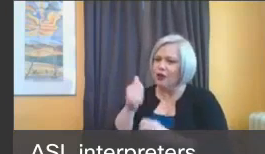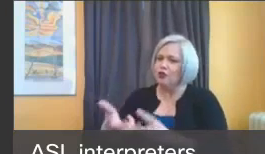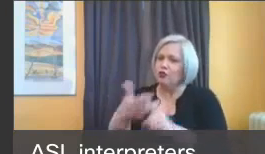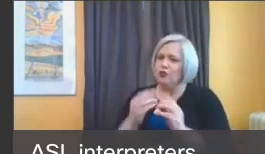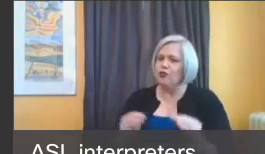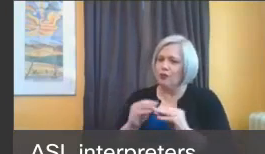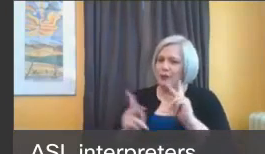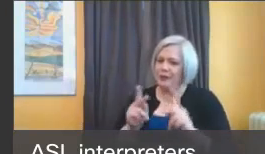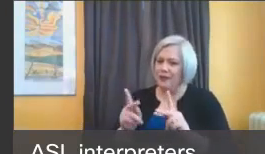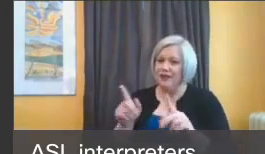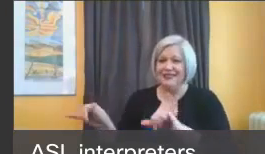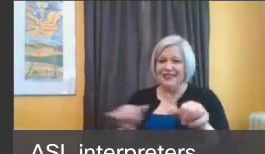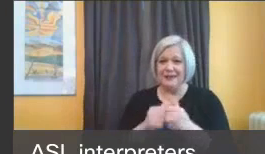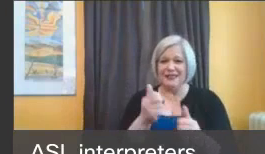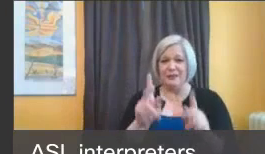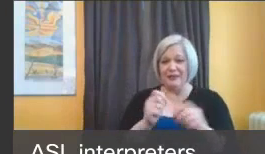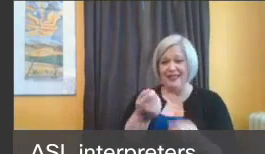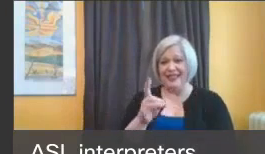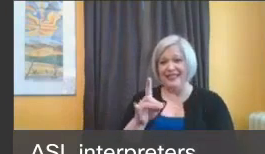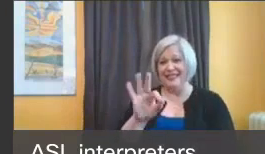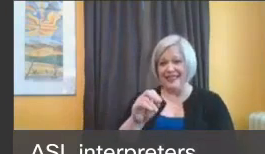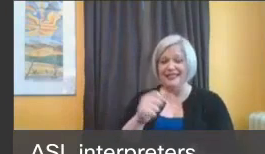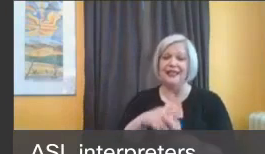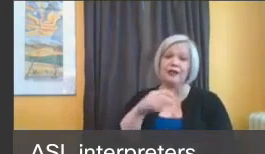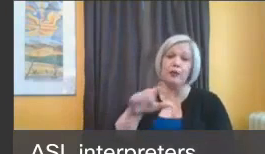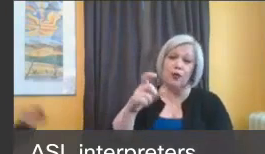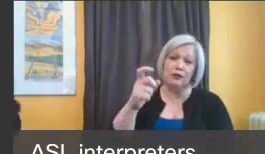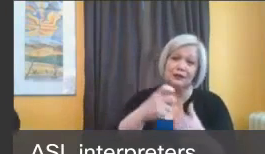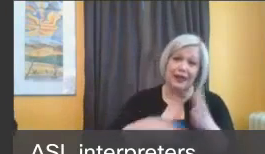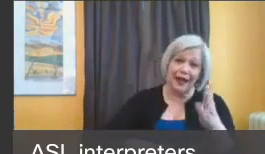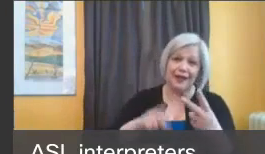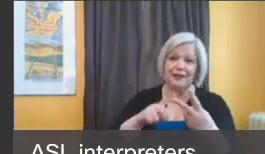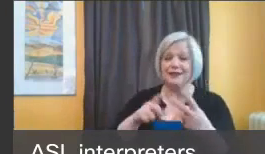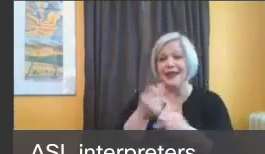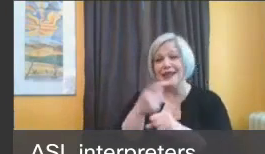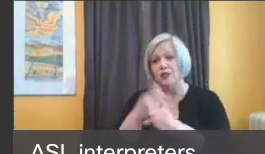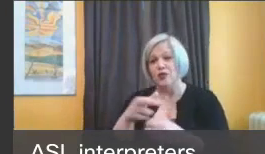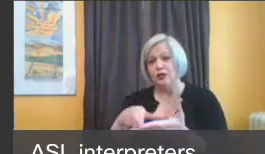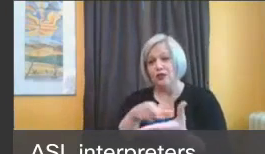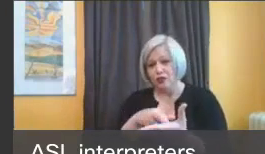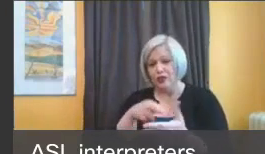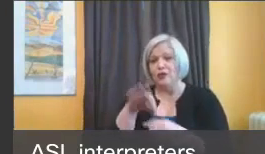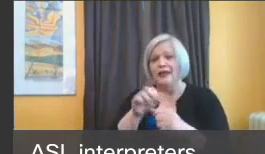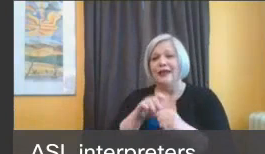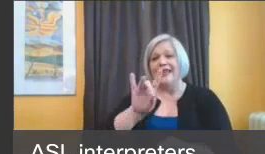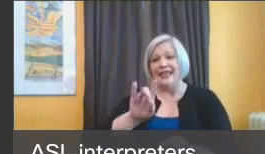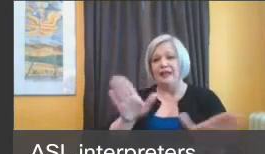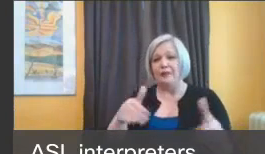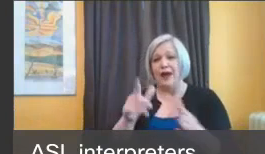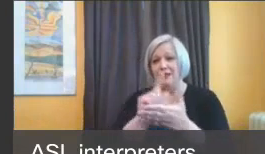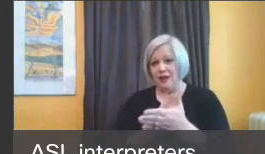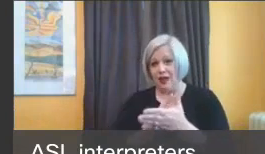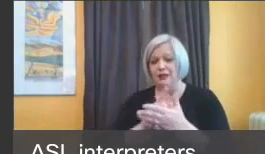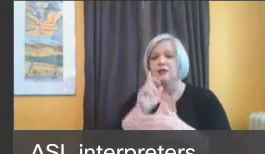during the 1890s, so as mentioned, the poll tax, the annual registration requirement, and the eight box laws, were designed to